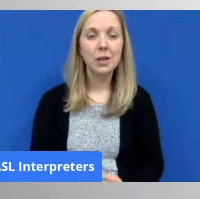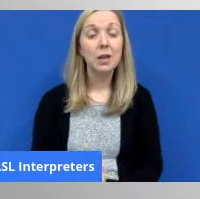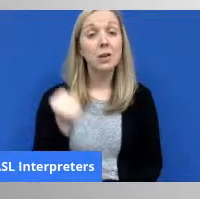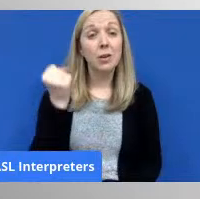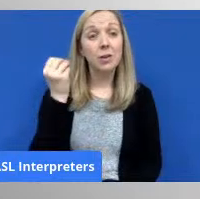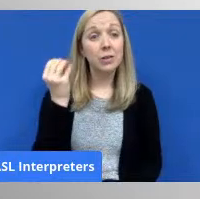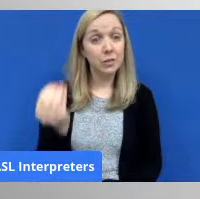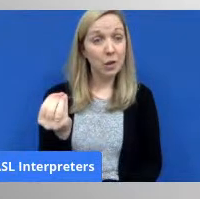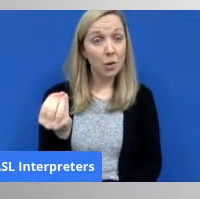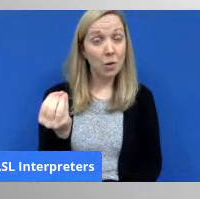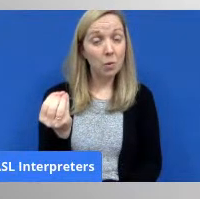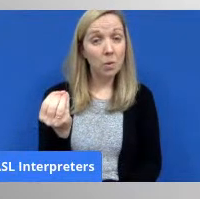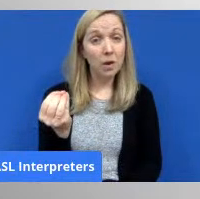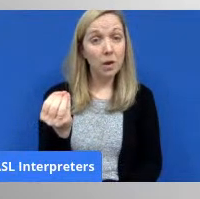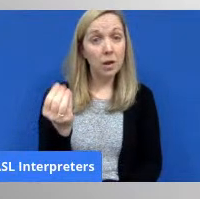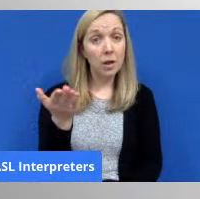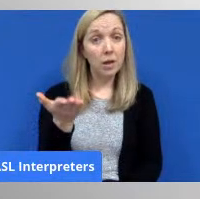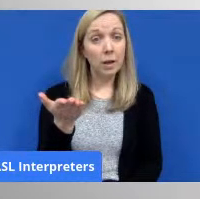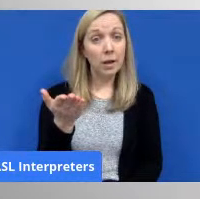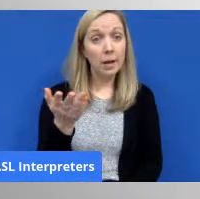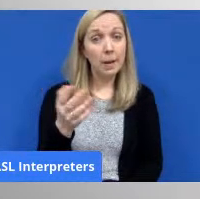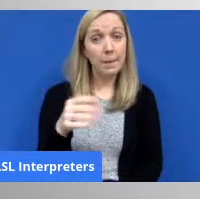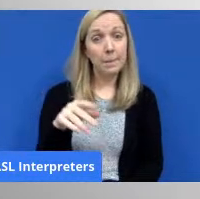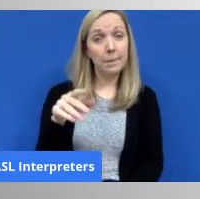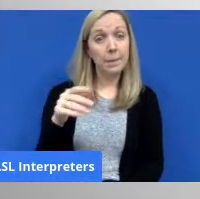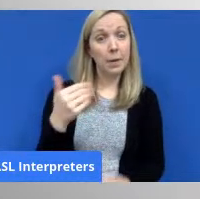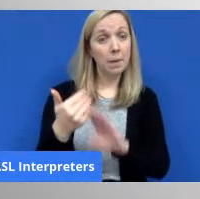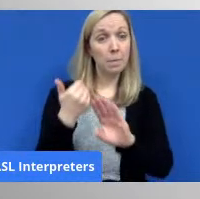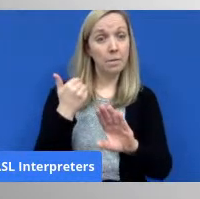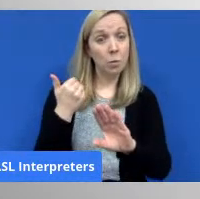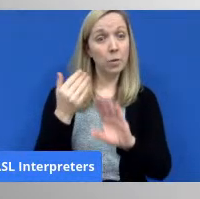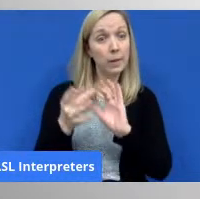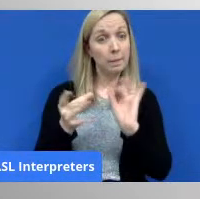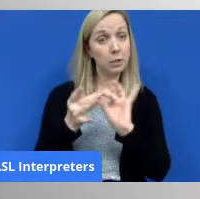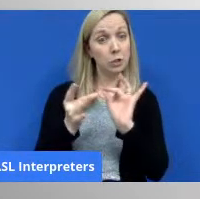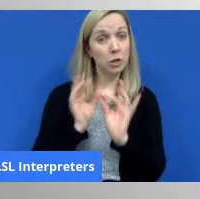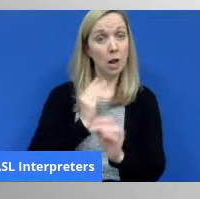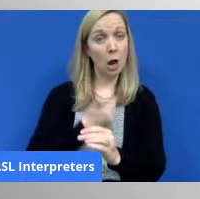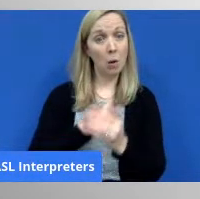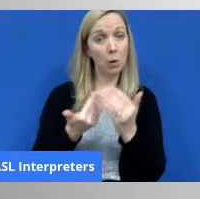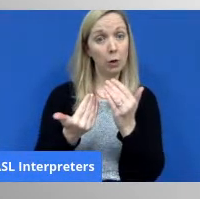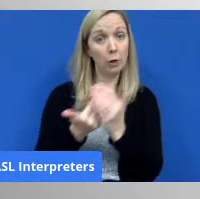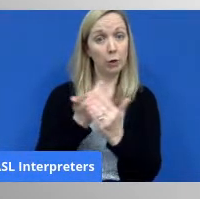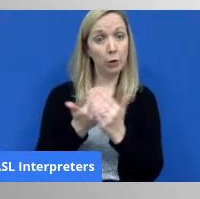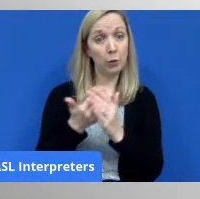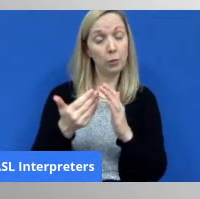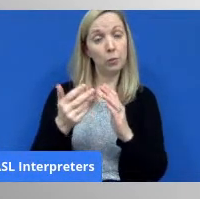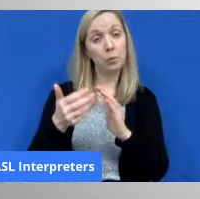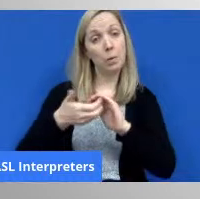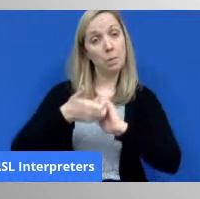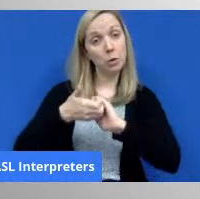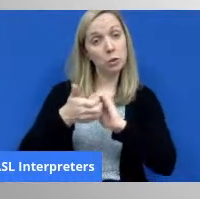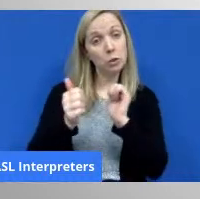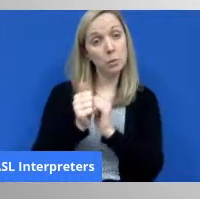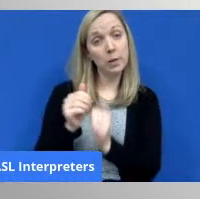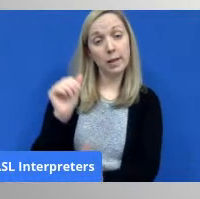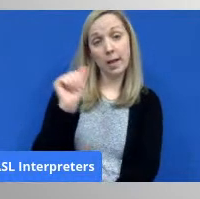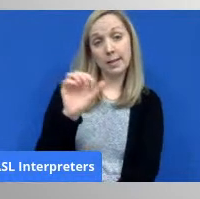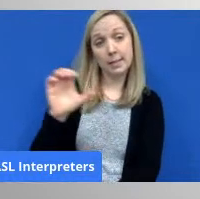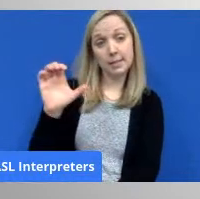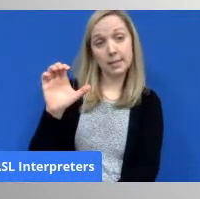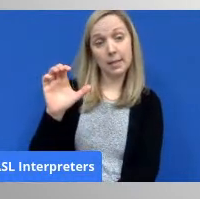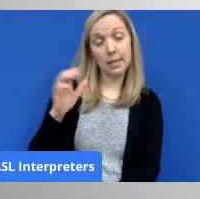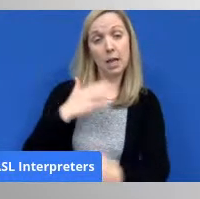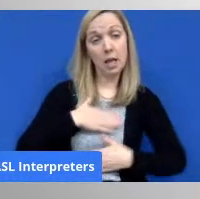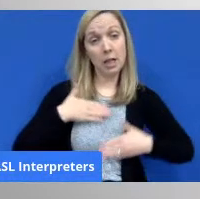So Kent mentioned our new partnership with ACC Leisure Services, and virtual